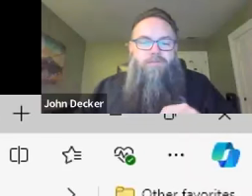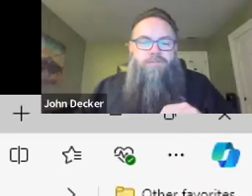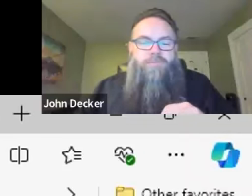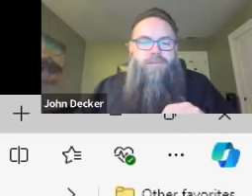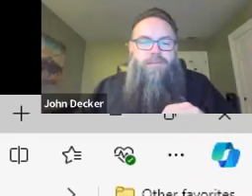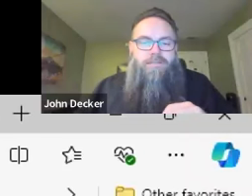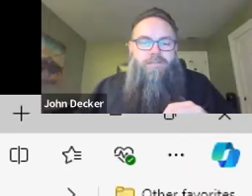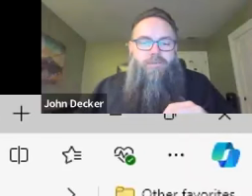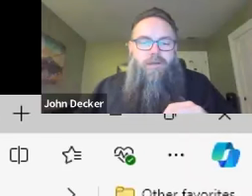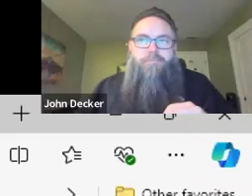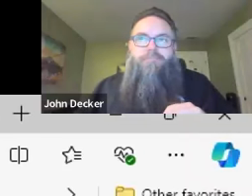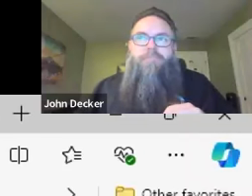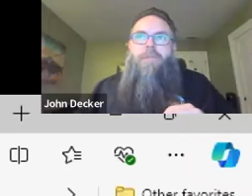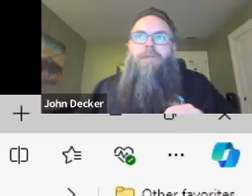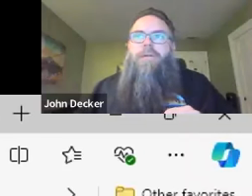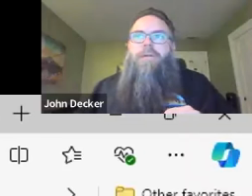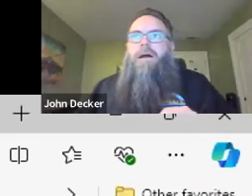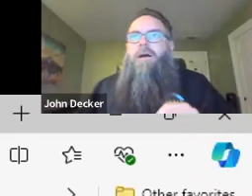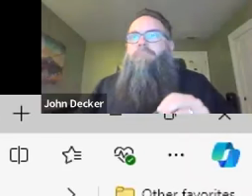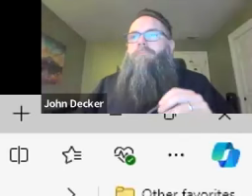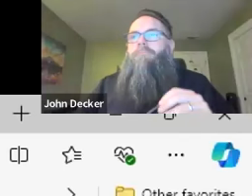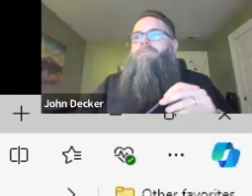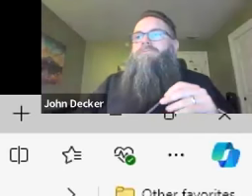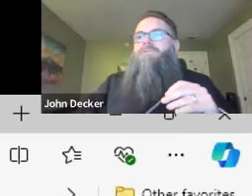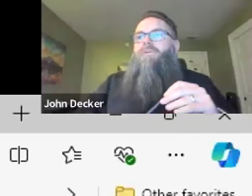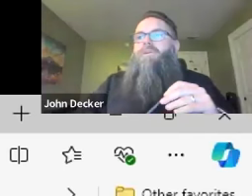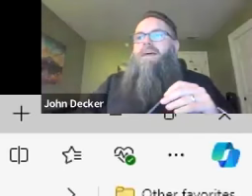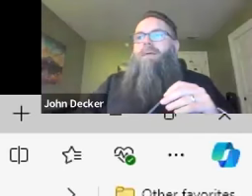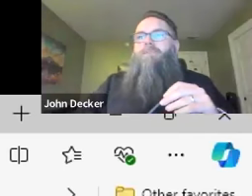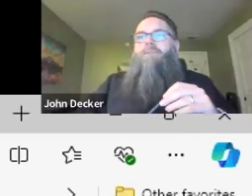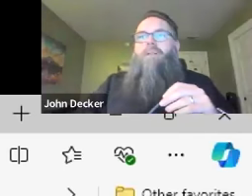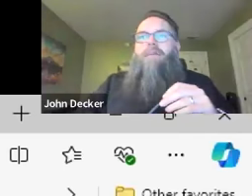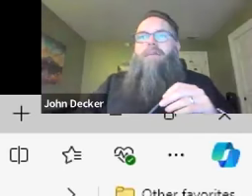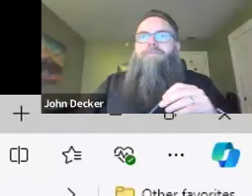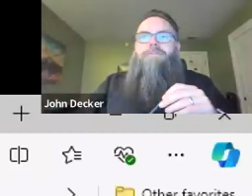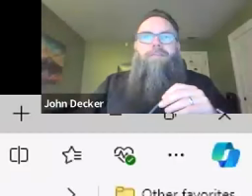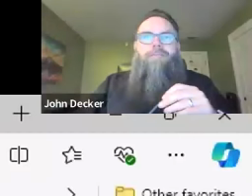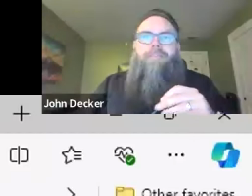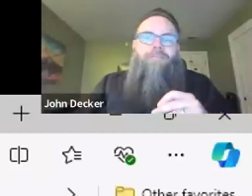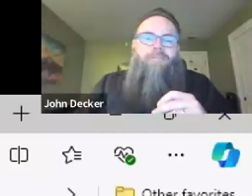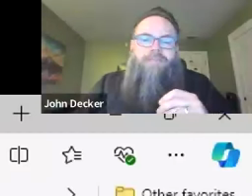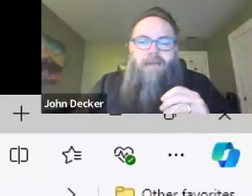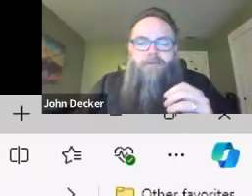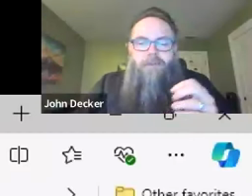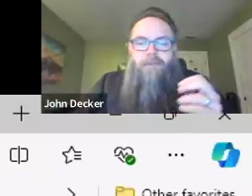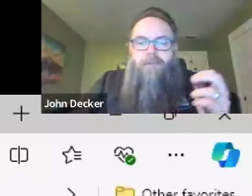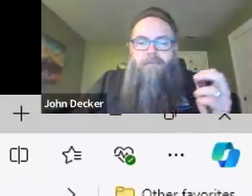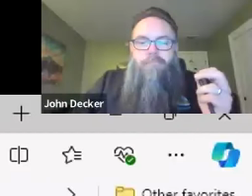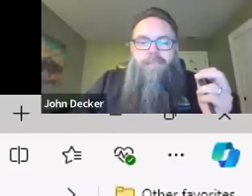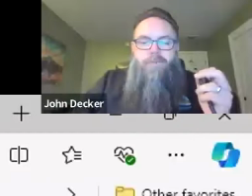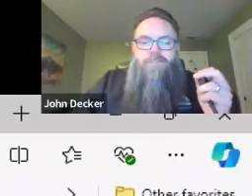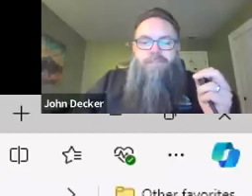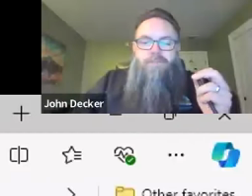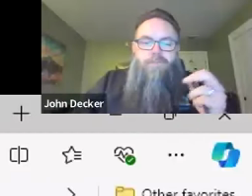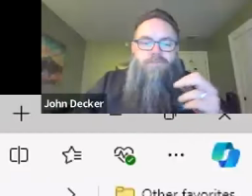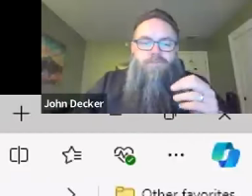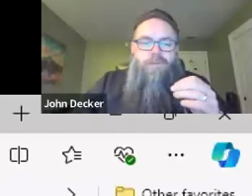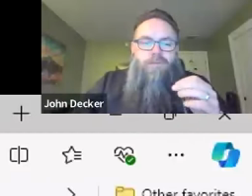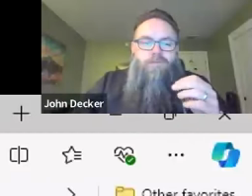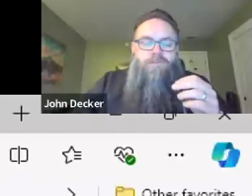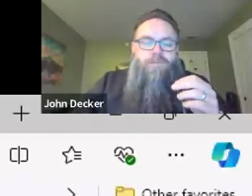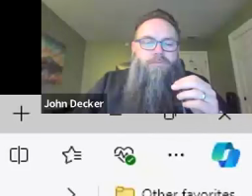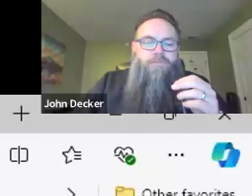safety waivers would need to continue or not. So for example, I use the example of supplemental staffing. Many health and safety